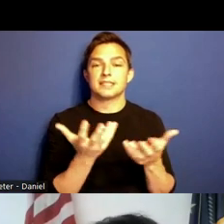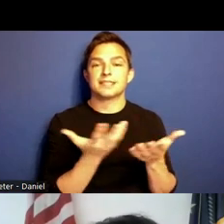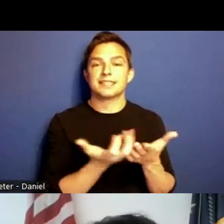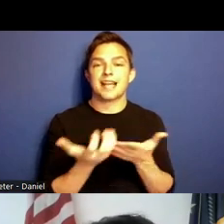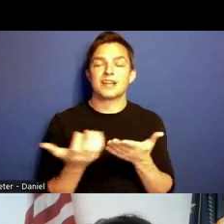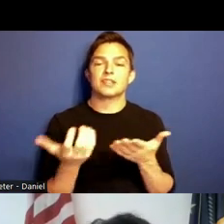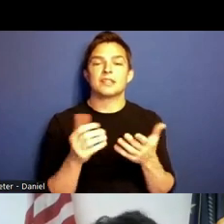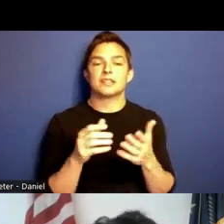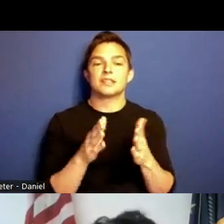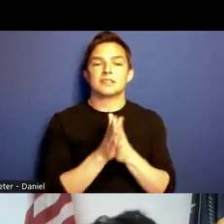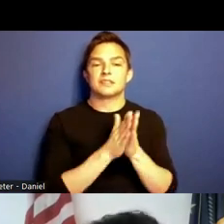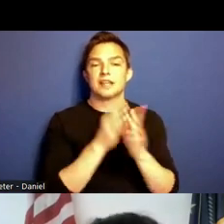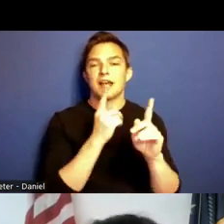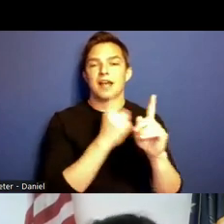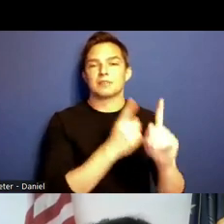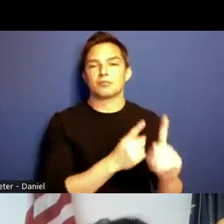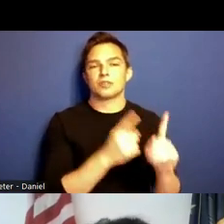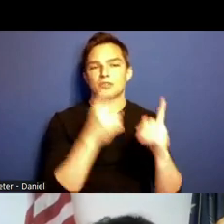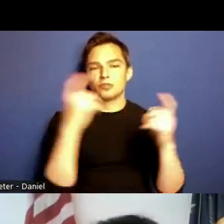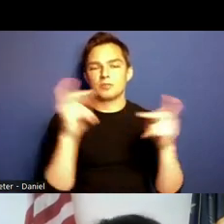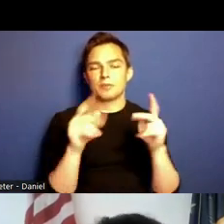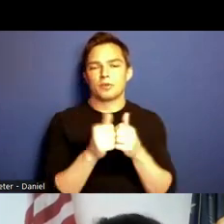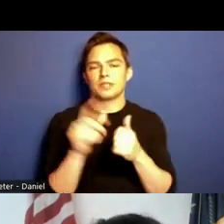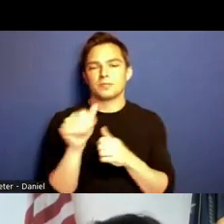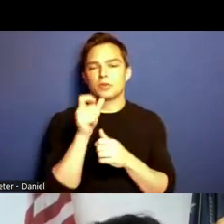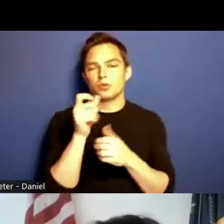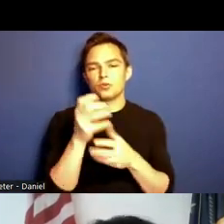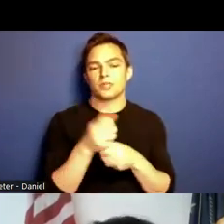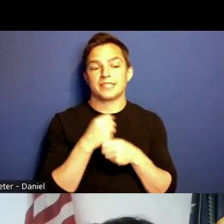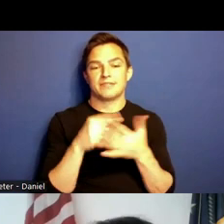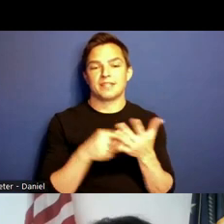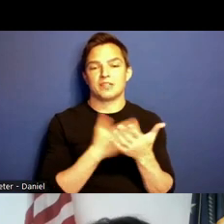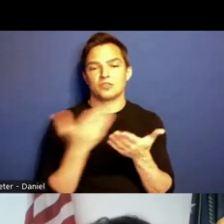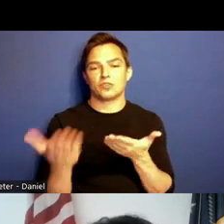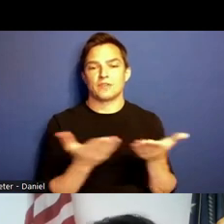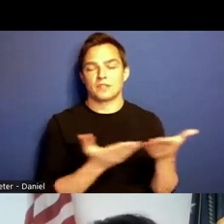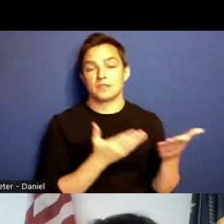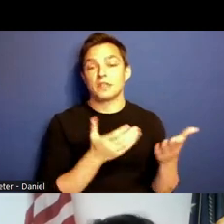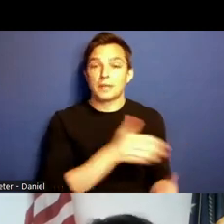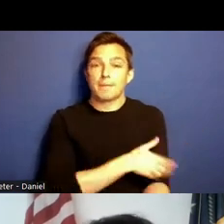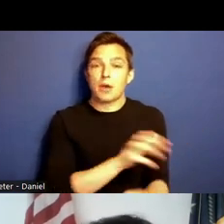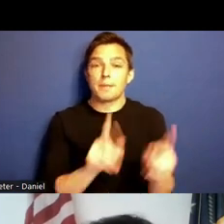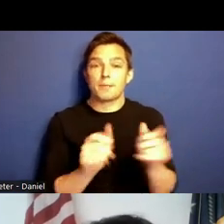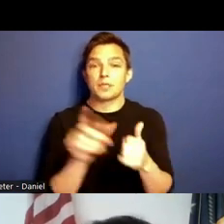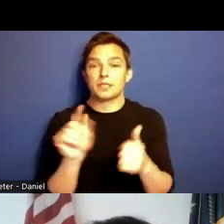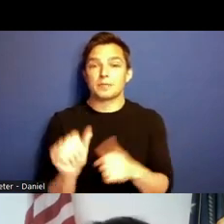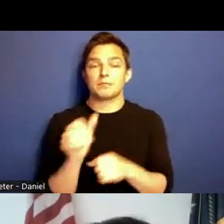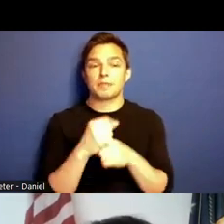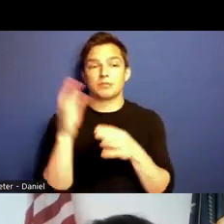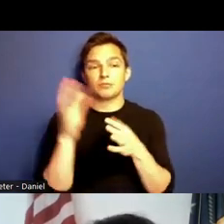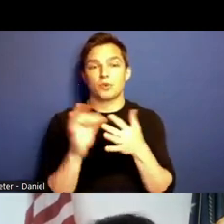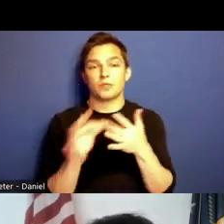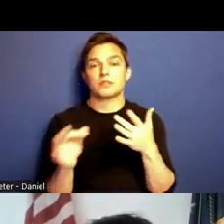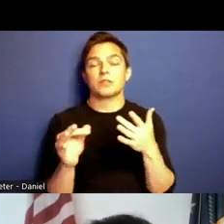and dreams of the person with a disability who receives those services. And they empower people with disabilities to make choices that promote